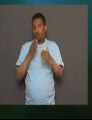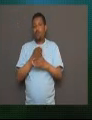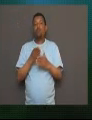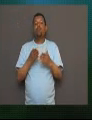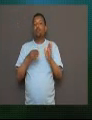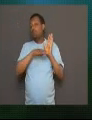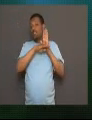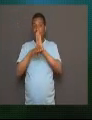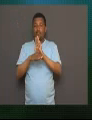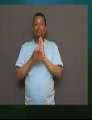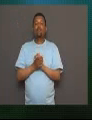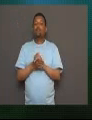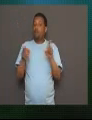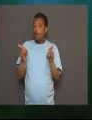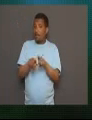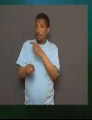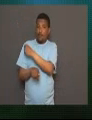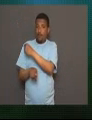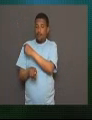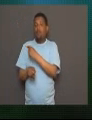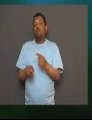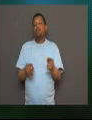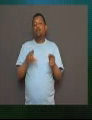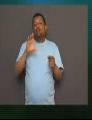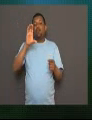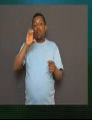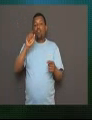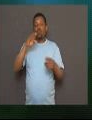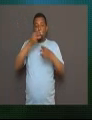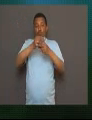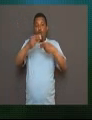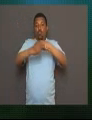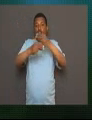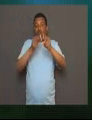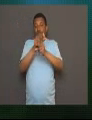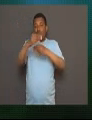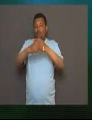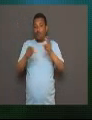are represented as clusters of blocks.